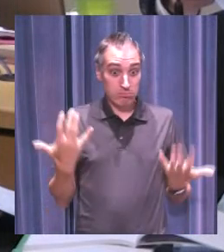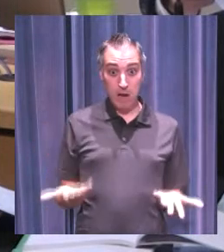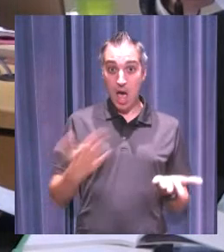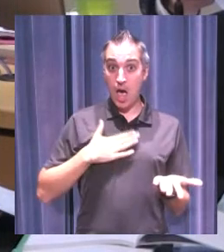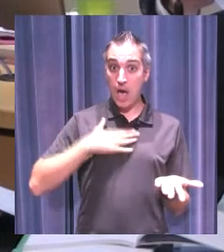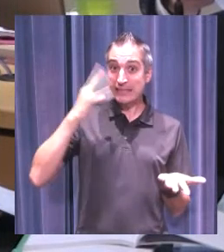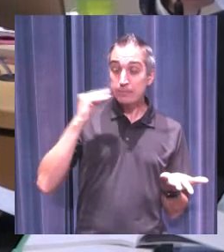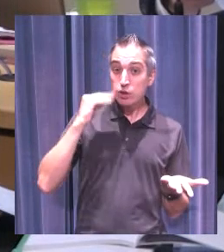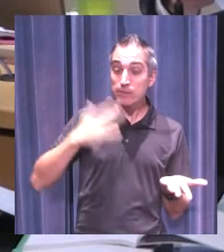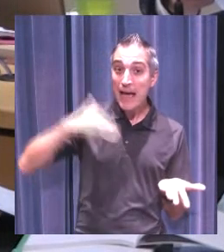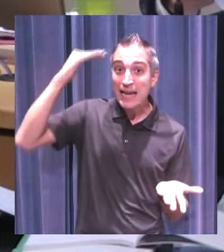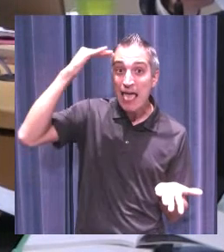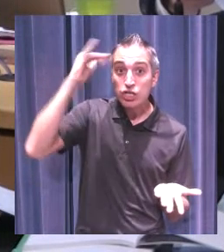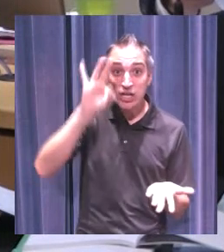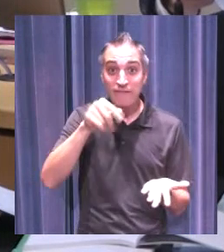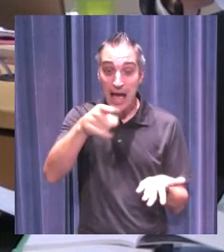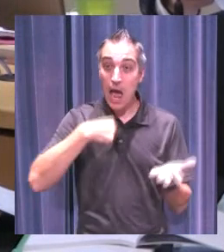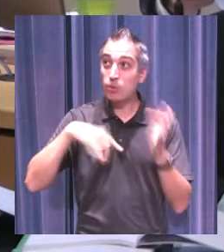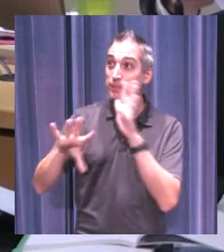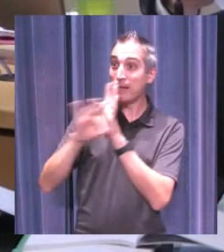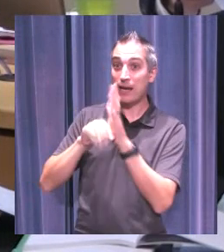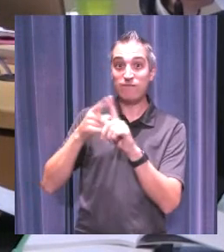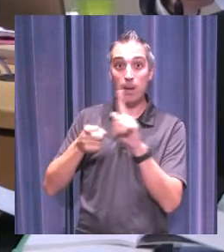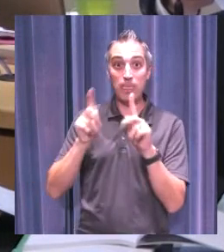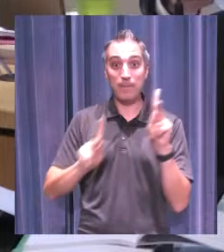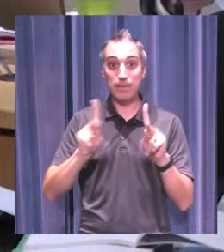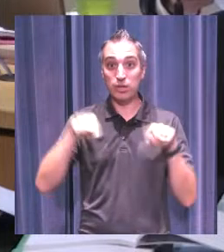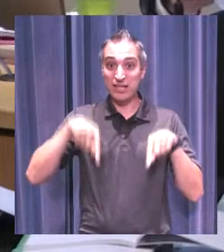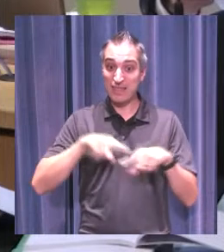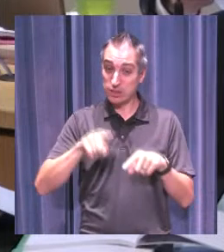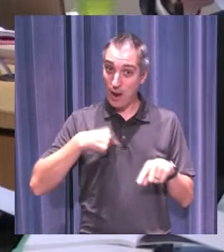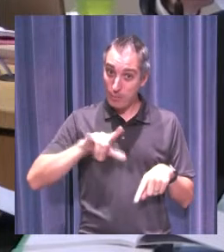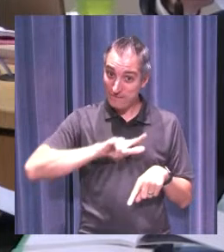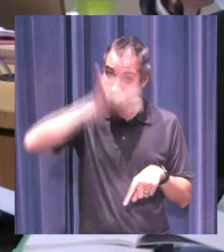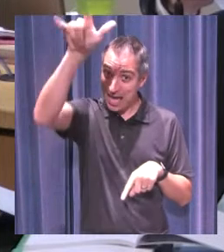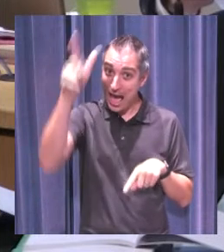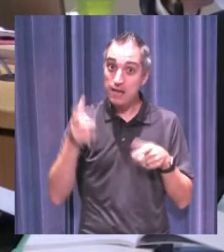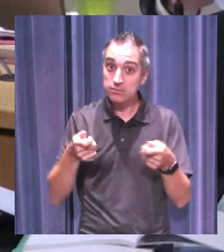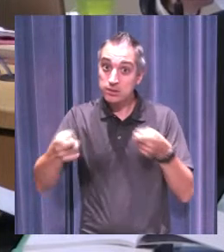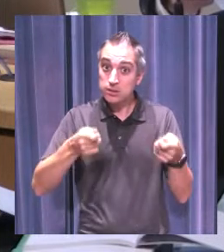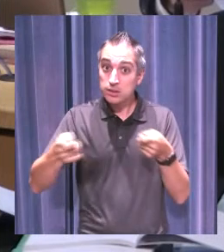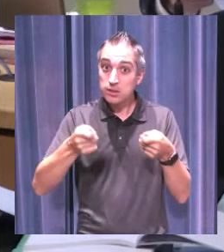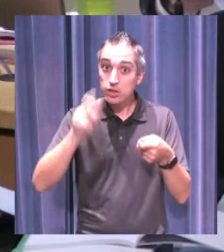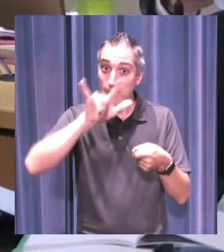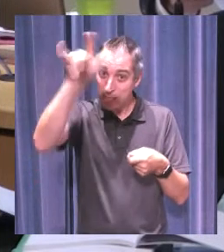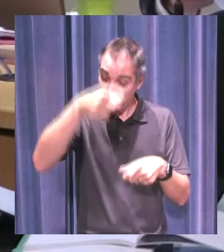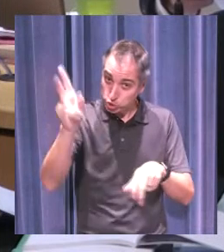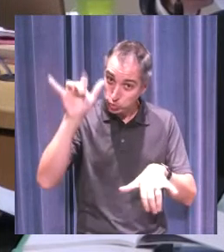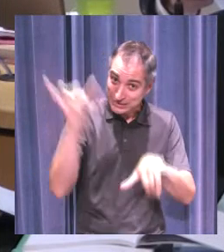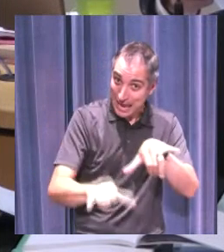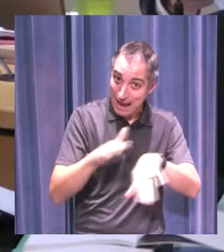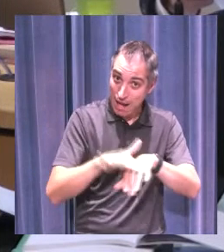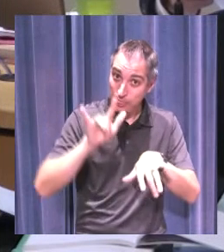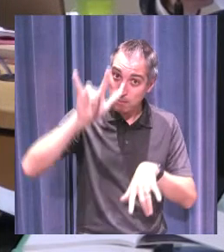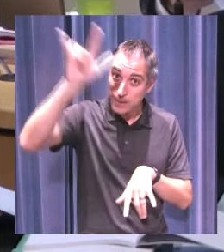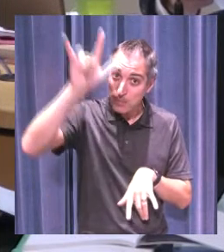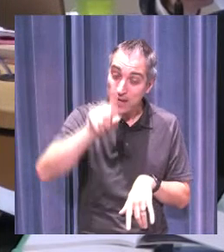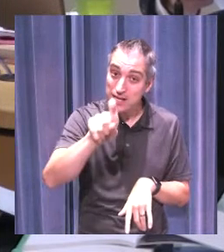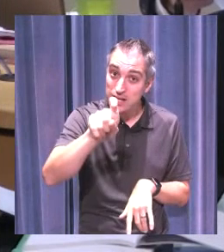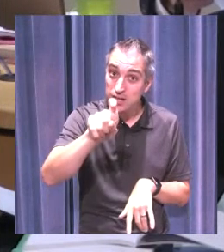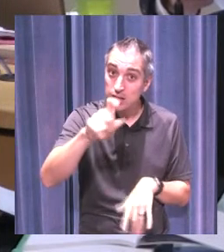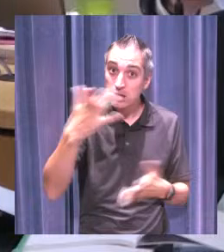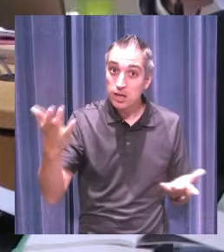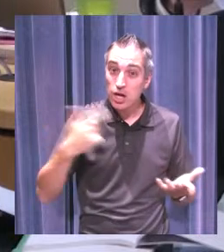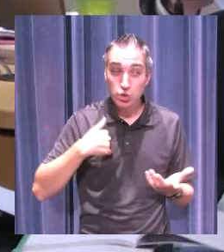and knowledge, if you found out that I was chosen by the people in this room to fly your plane, would you stay on the plane? If you didn't question my sanity